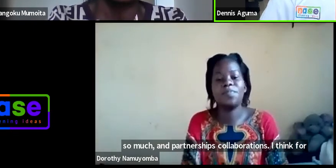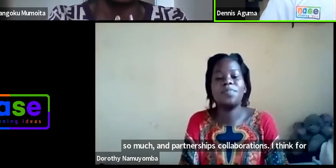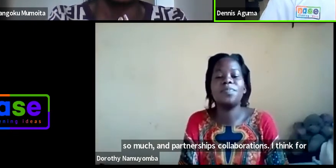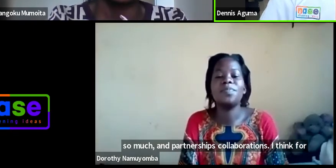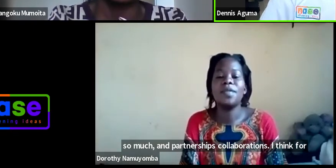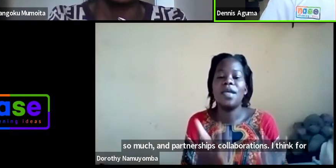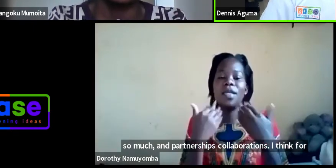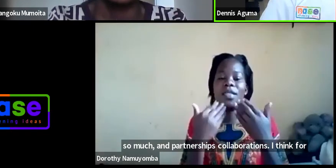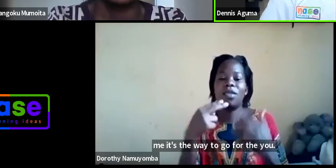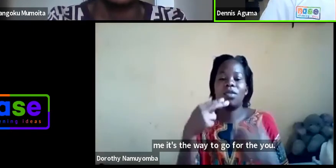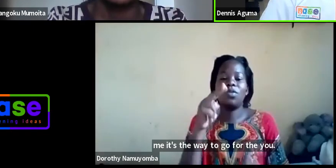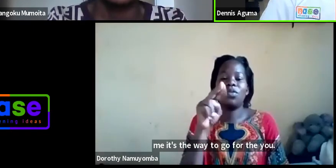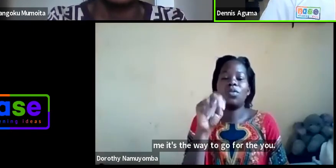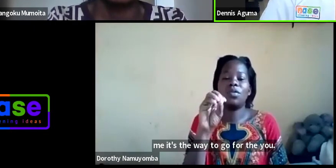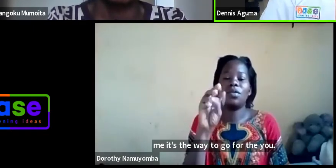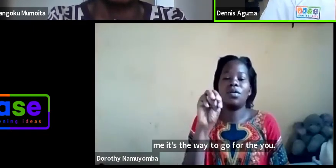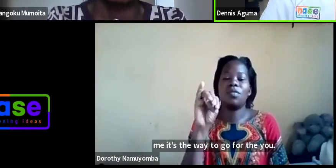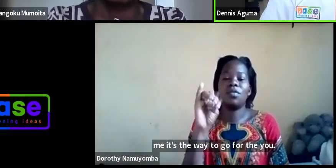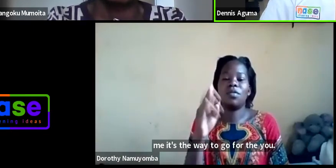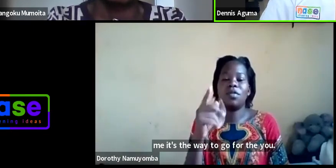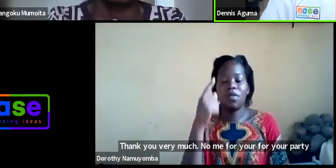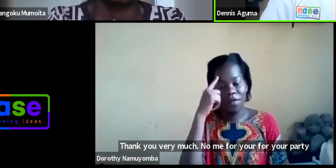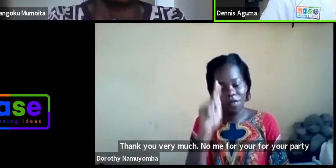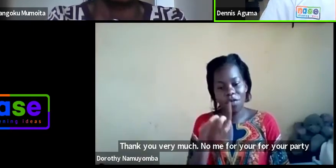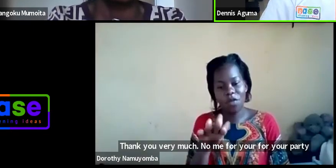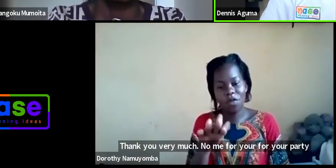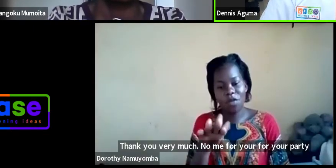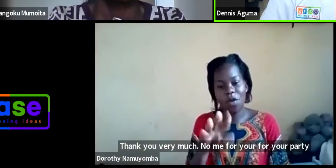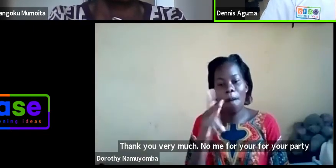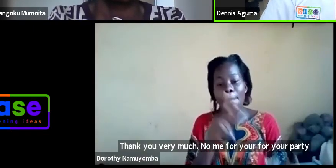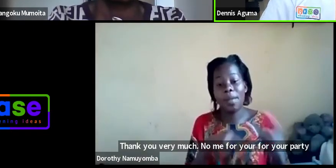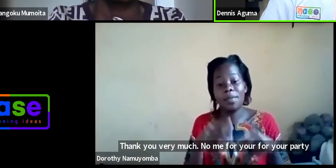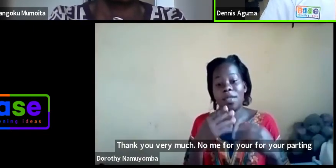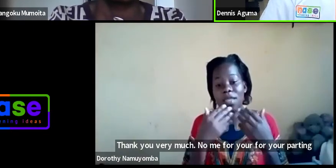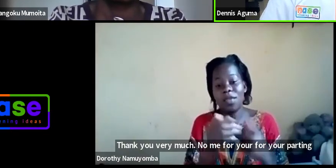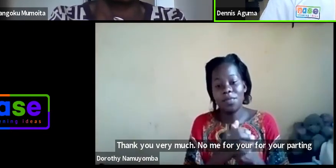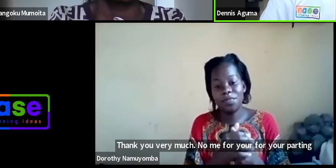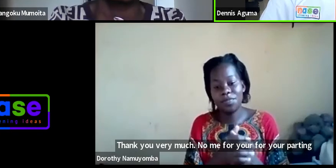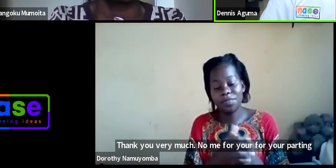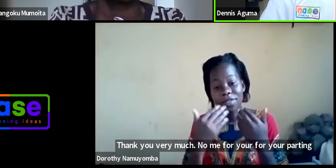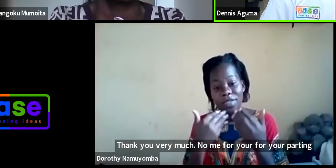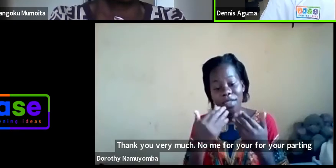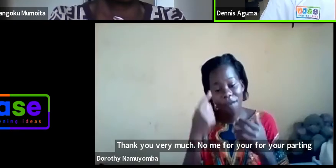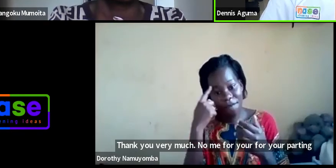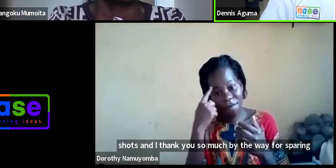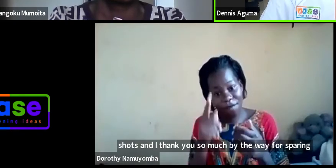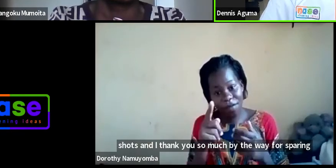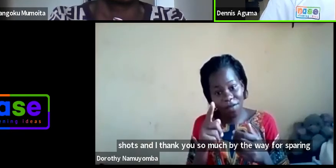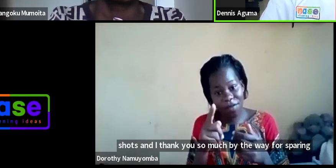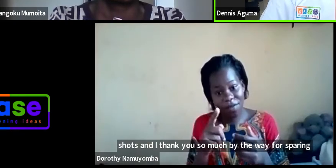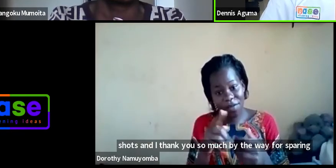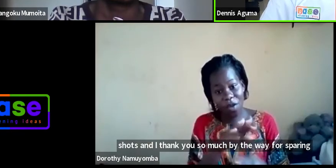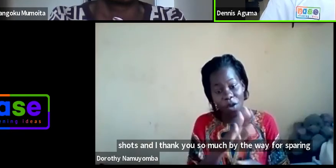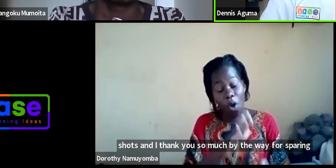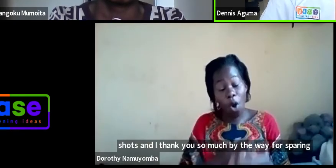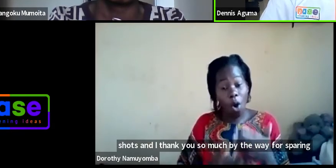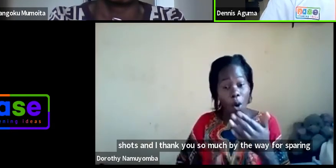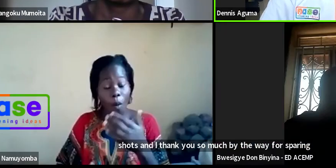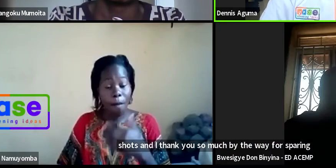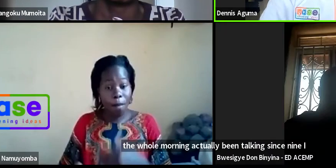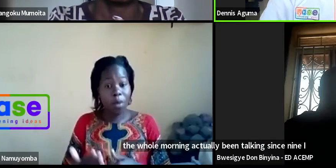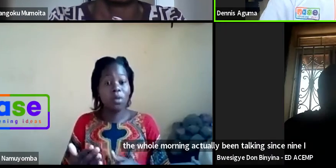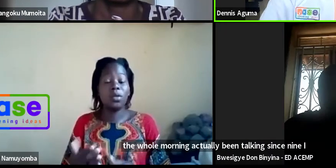for your parting shots. And I thank you so much, by the way, for sparing the whole morning. Actually, we've been talking since 9. I just